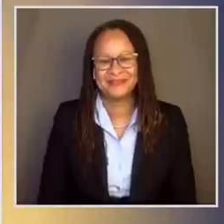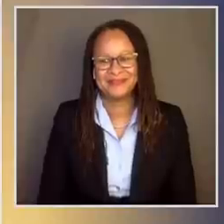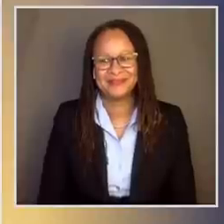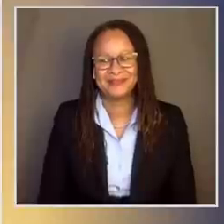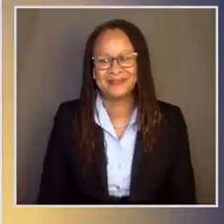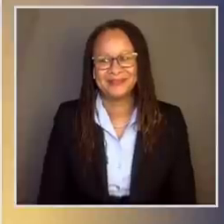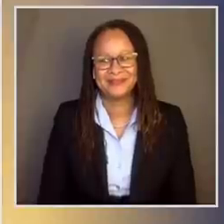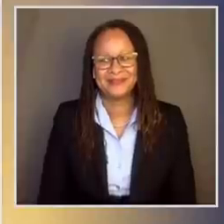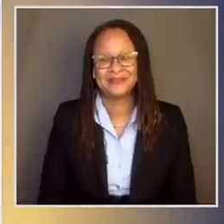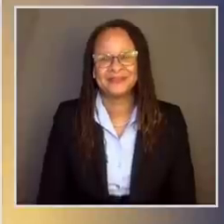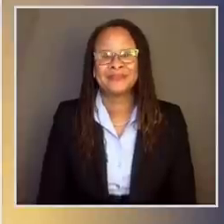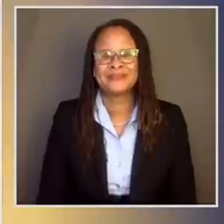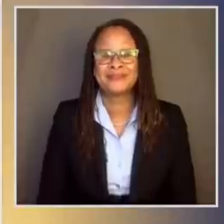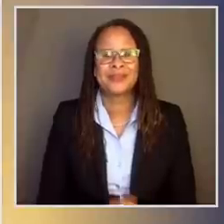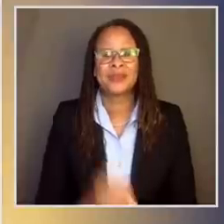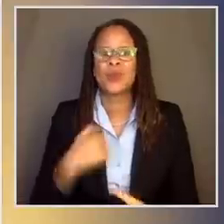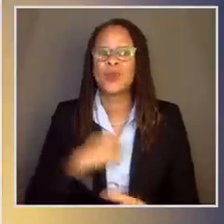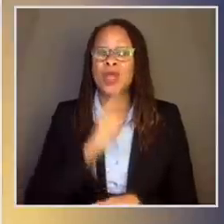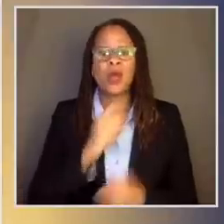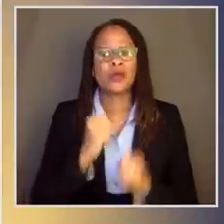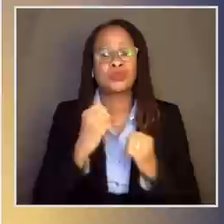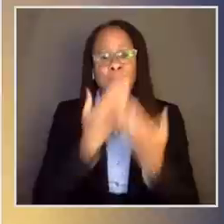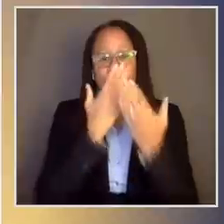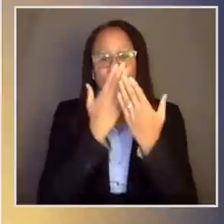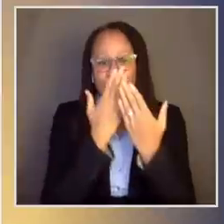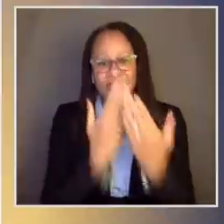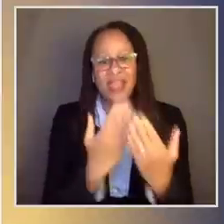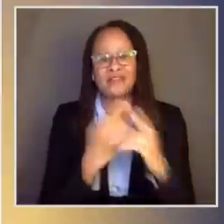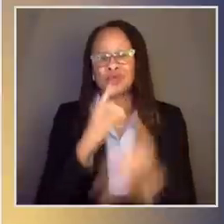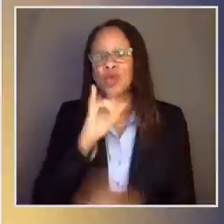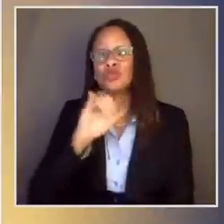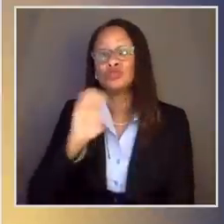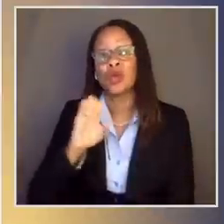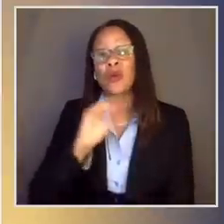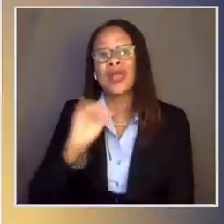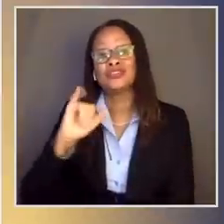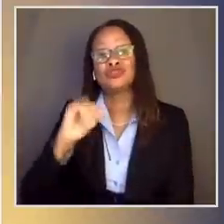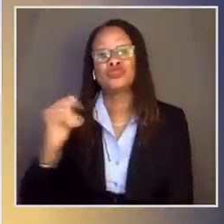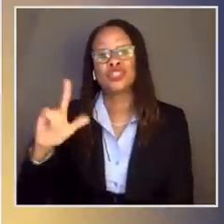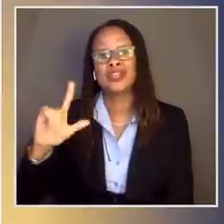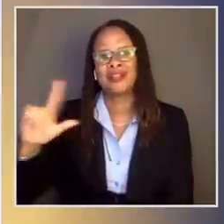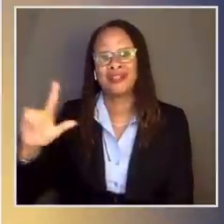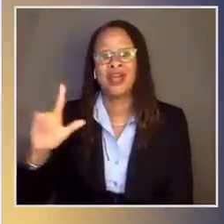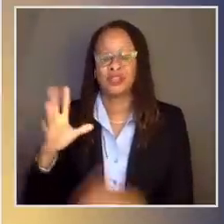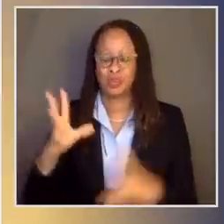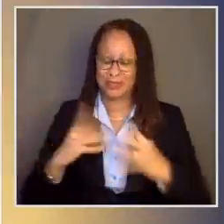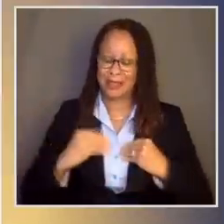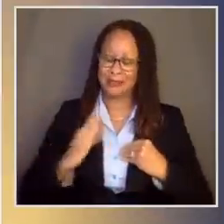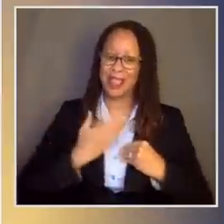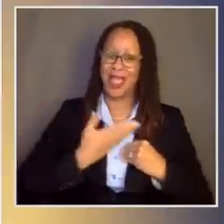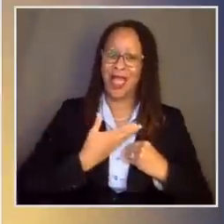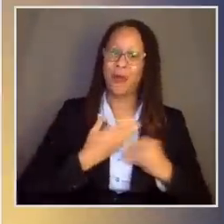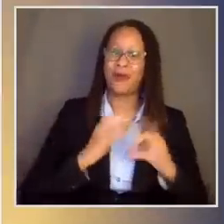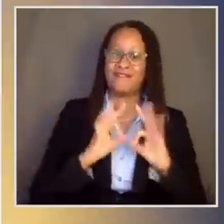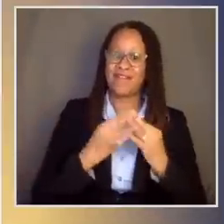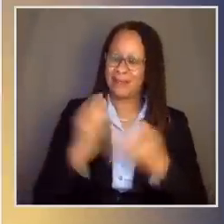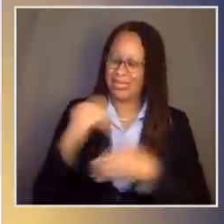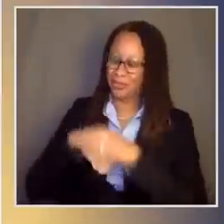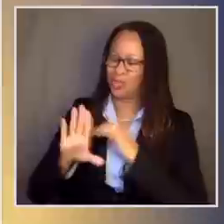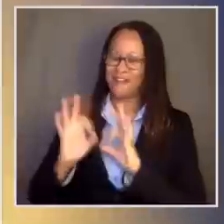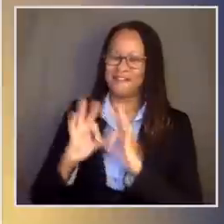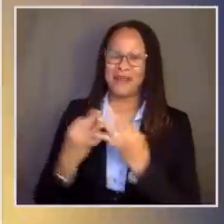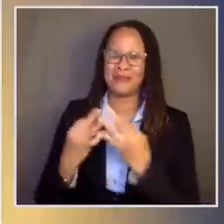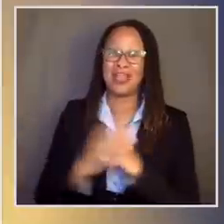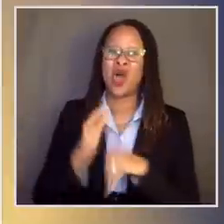We are so grateful to Joe and Jill for welcoming our family into theirs on this incredible journey. And to the